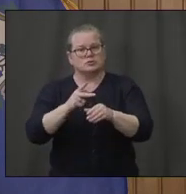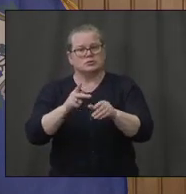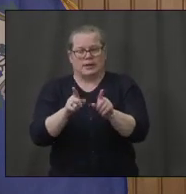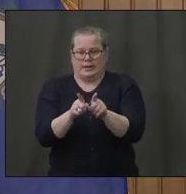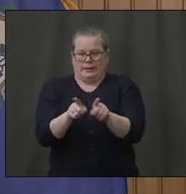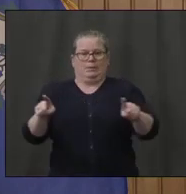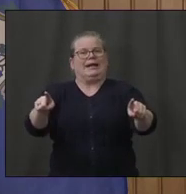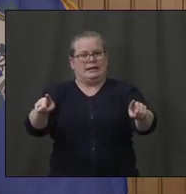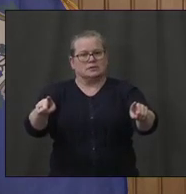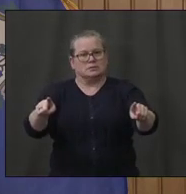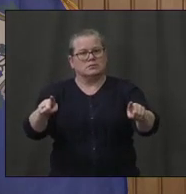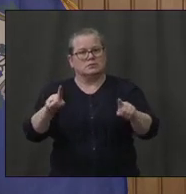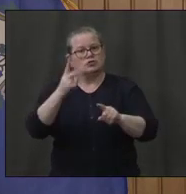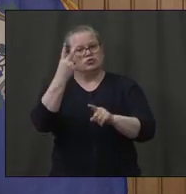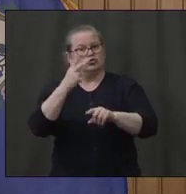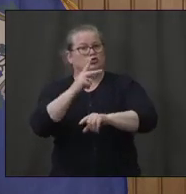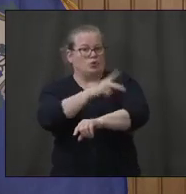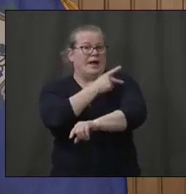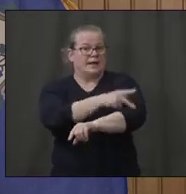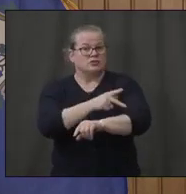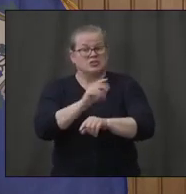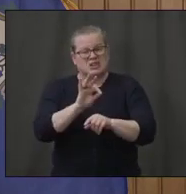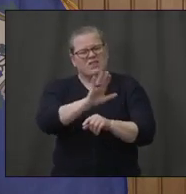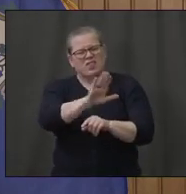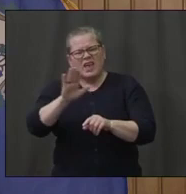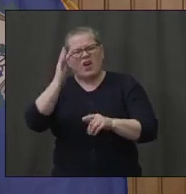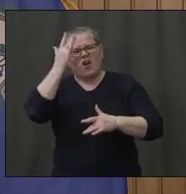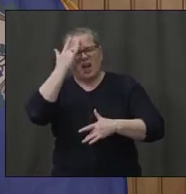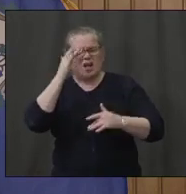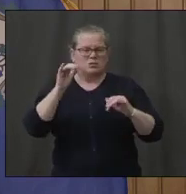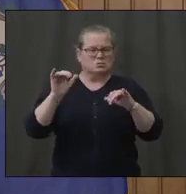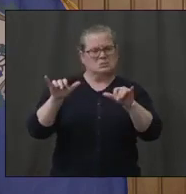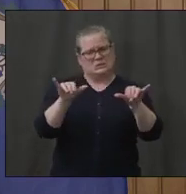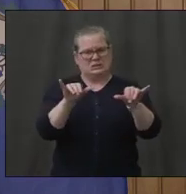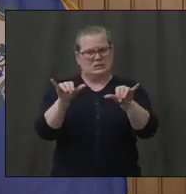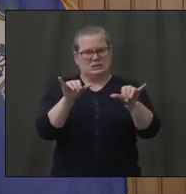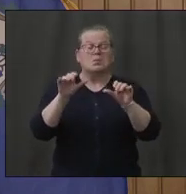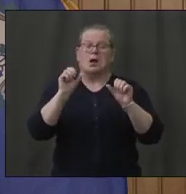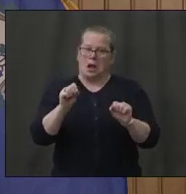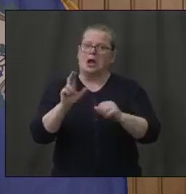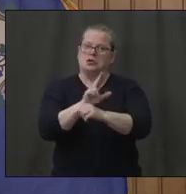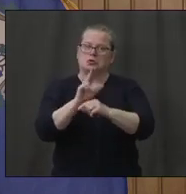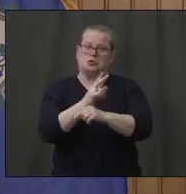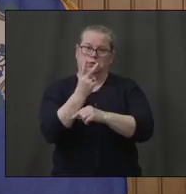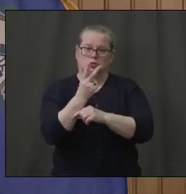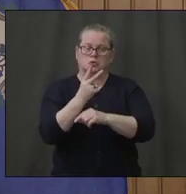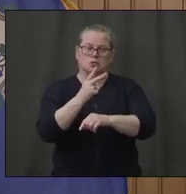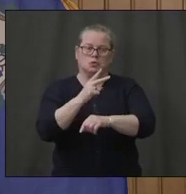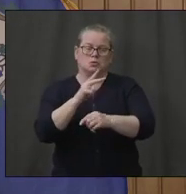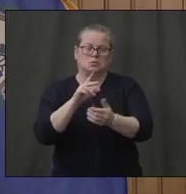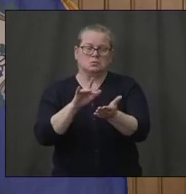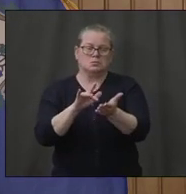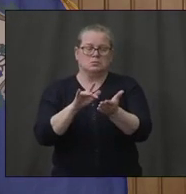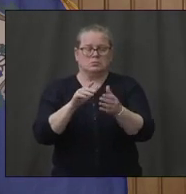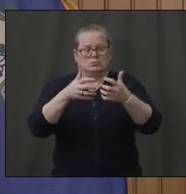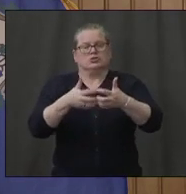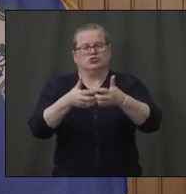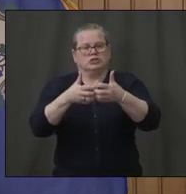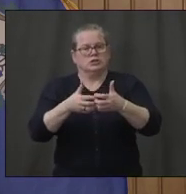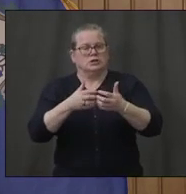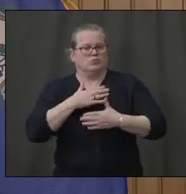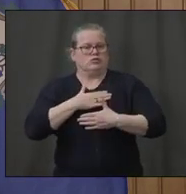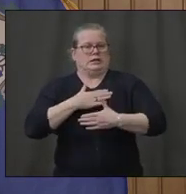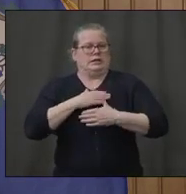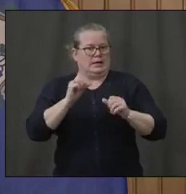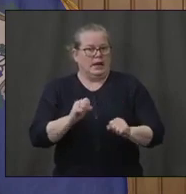comparable situation. I've also been talking to Dr. Murphy down in Newvance, and he